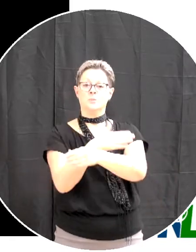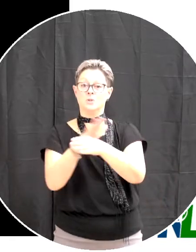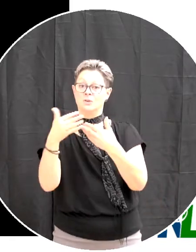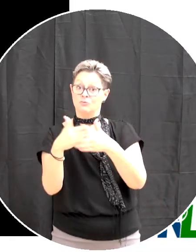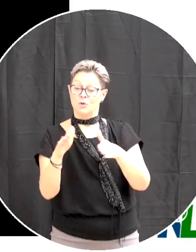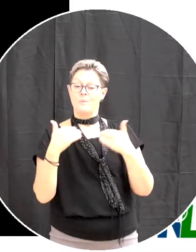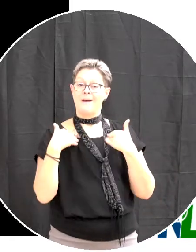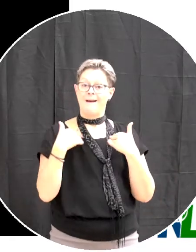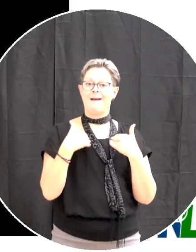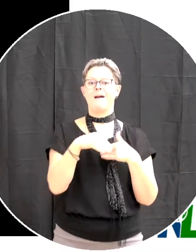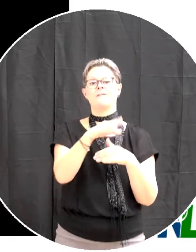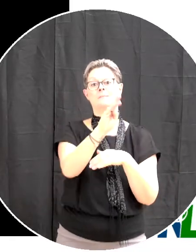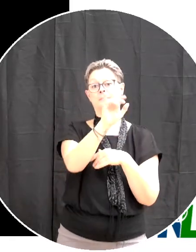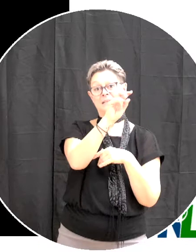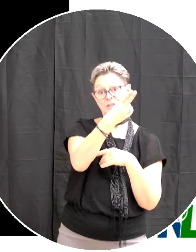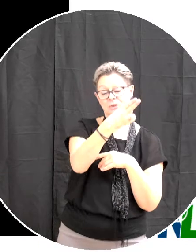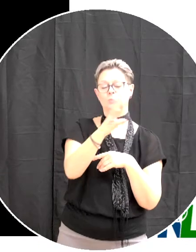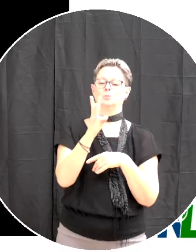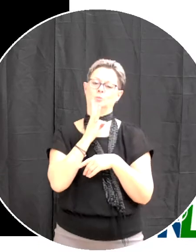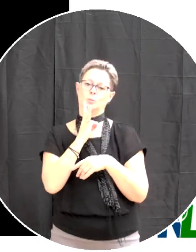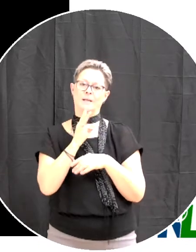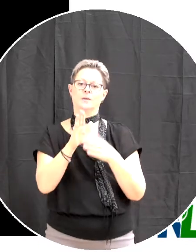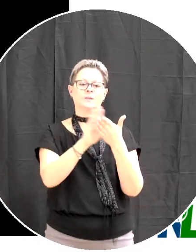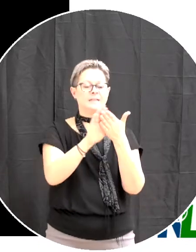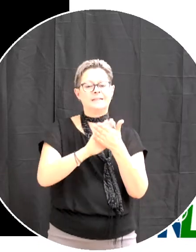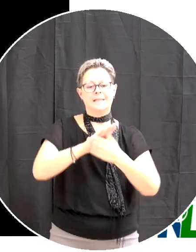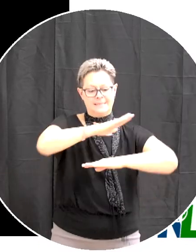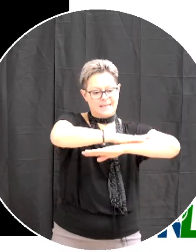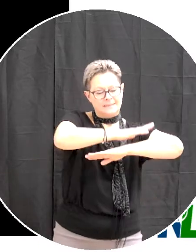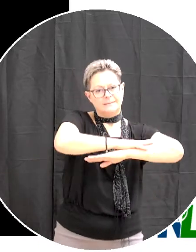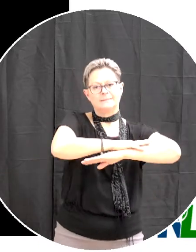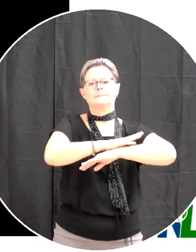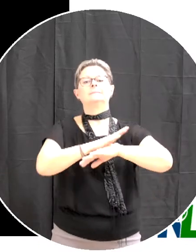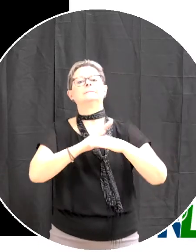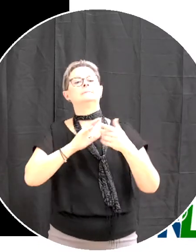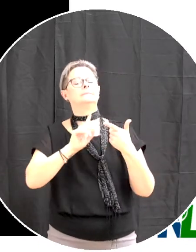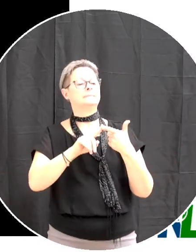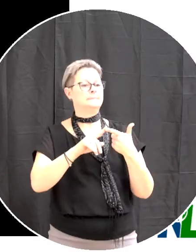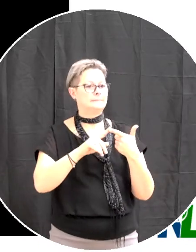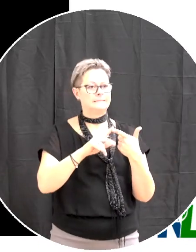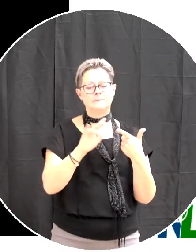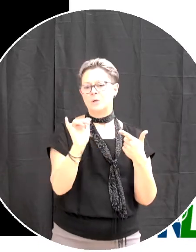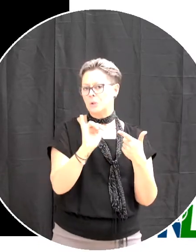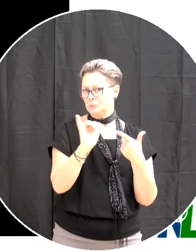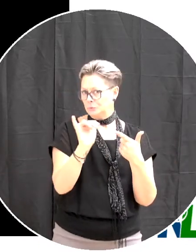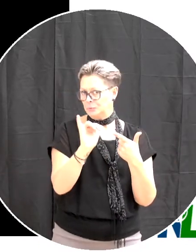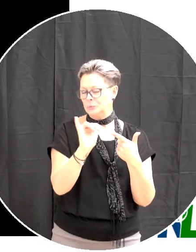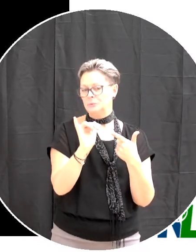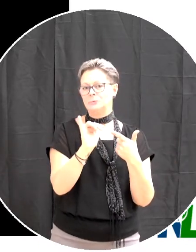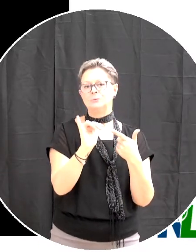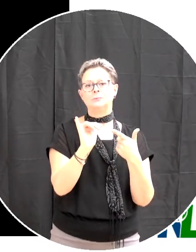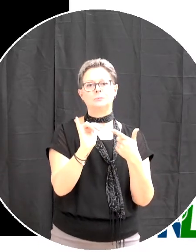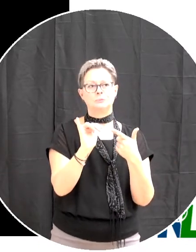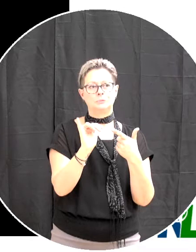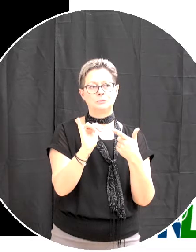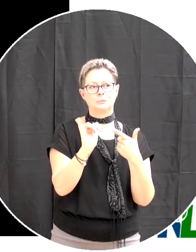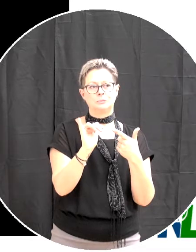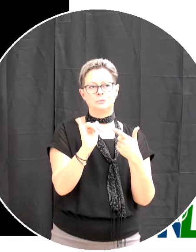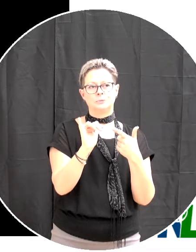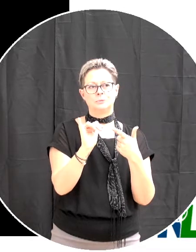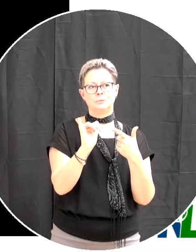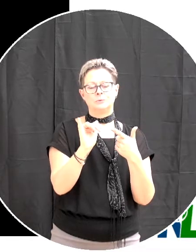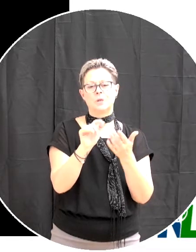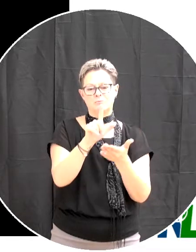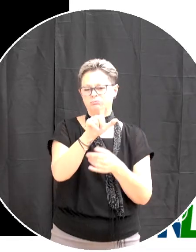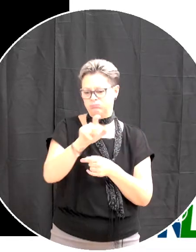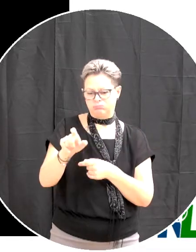ratio for use on desktops in between snacks and lunches, and also they're used to disinfect shared items being used